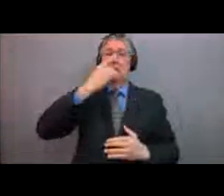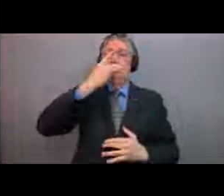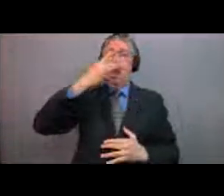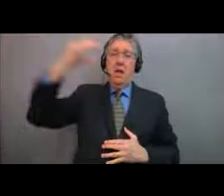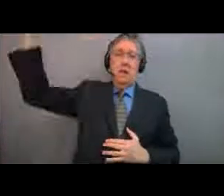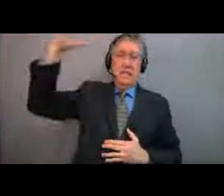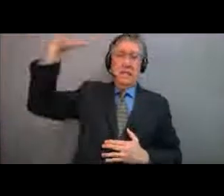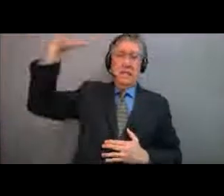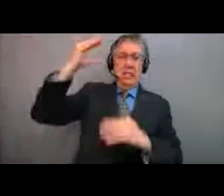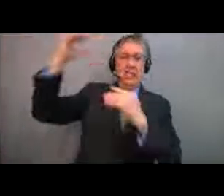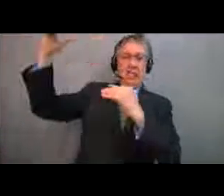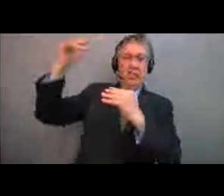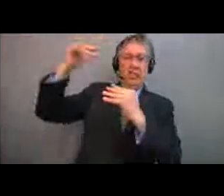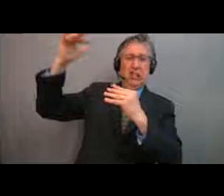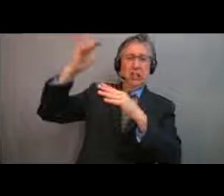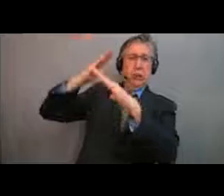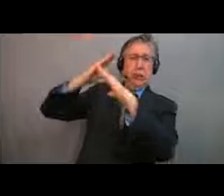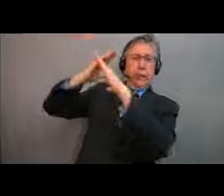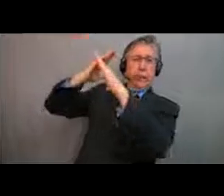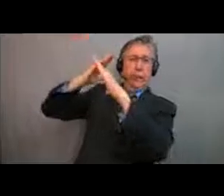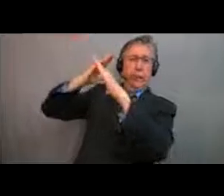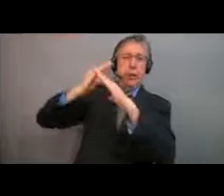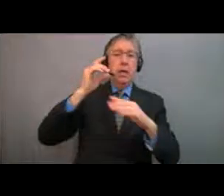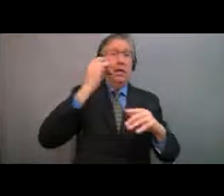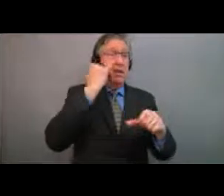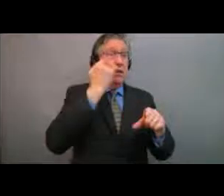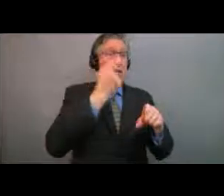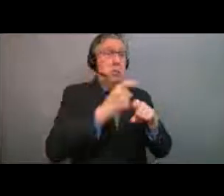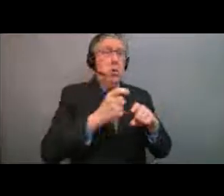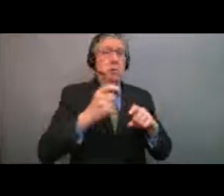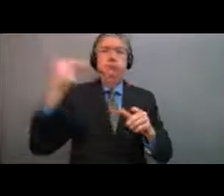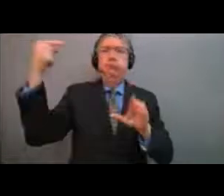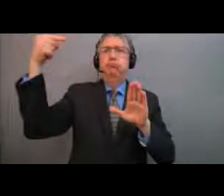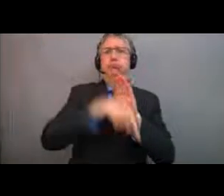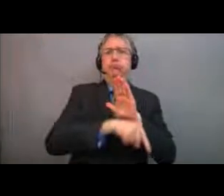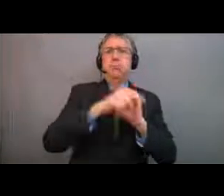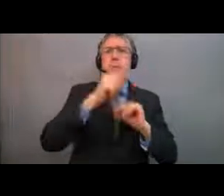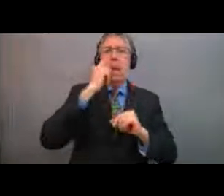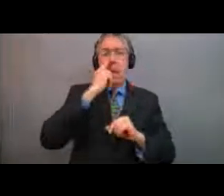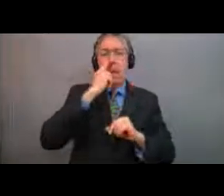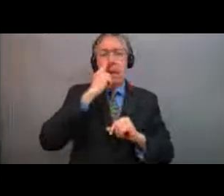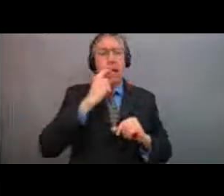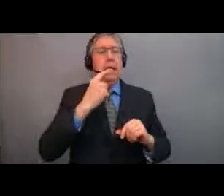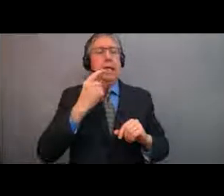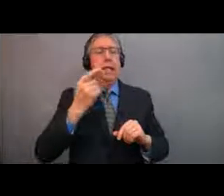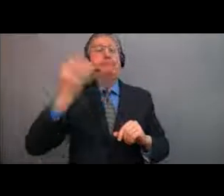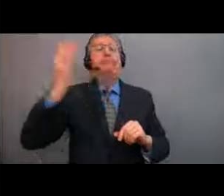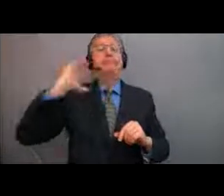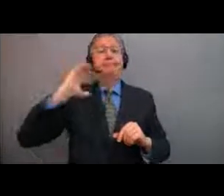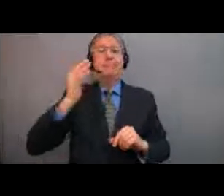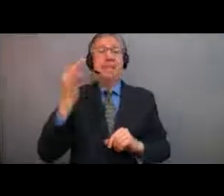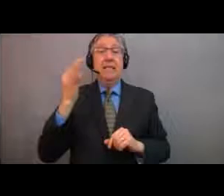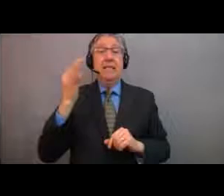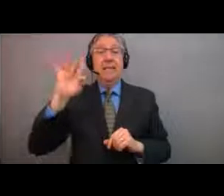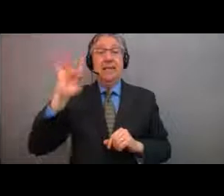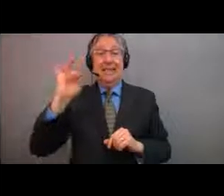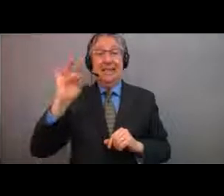on Earth wouldn't exist as we know it today without the ozone layer. And in the 1980s, it was discovered that this layer